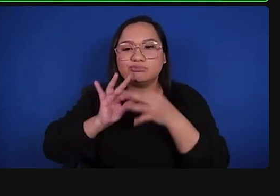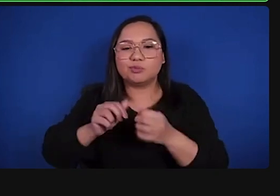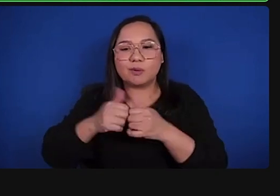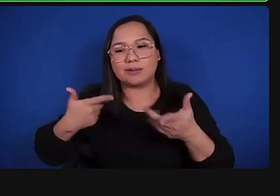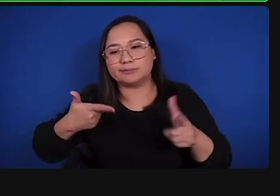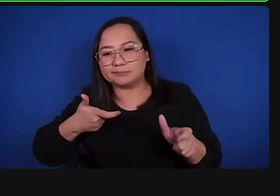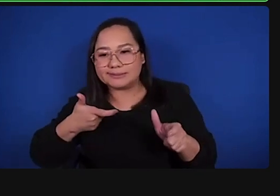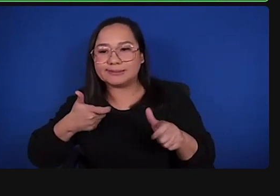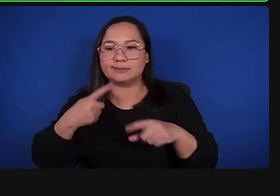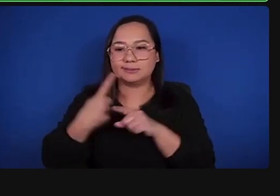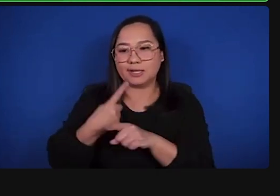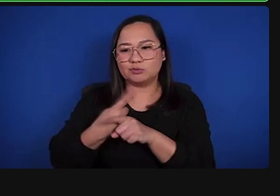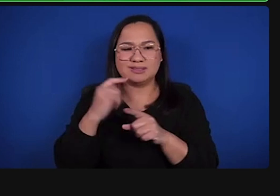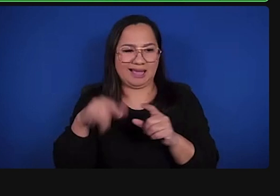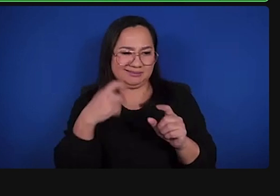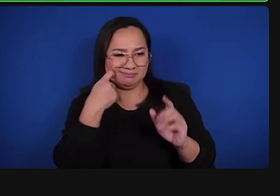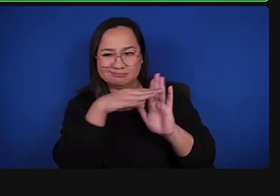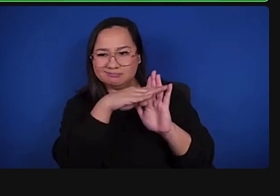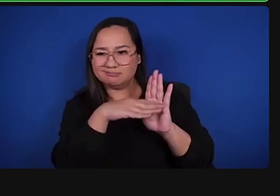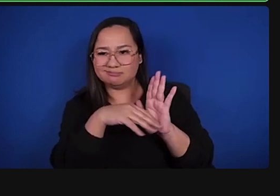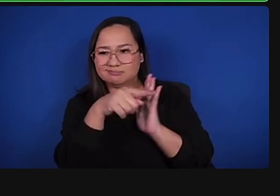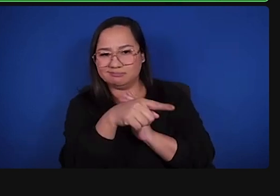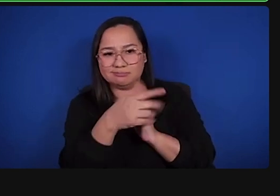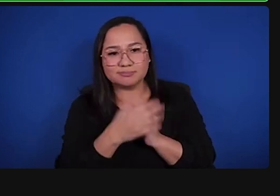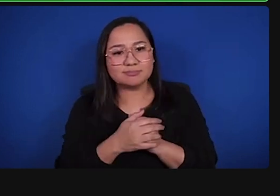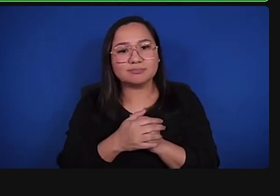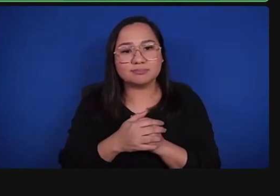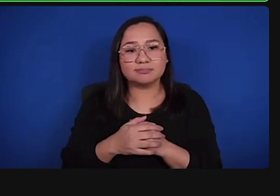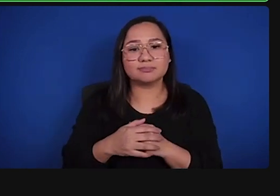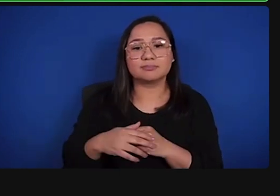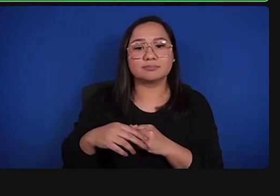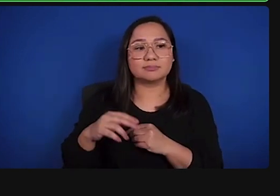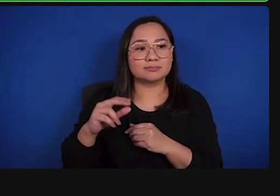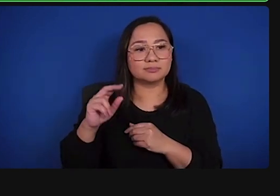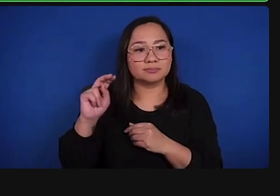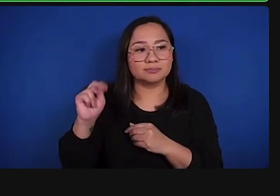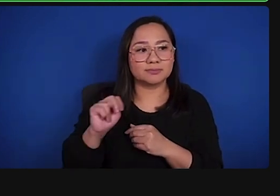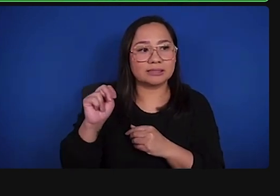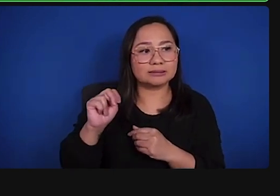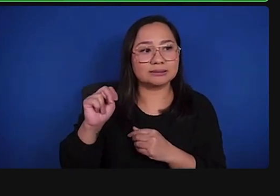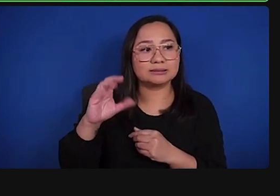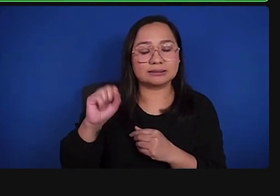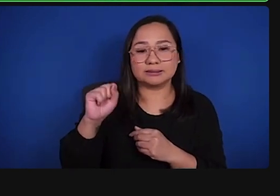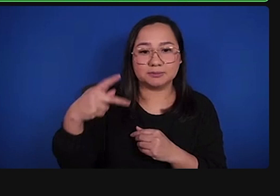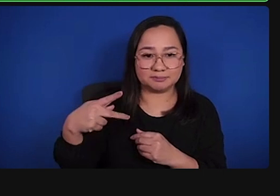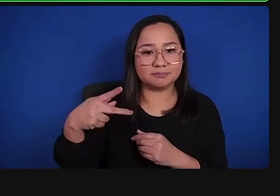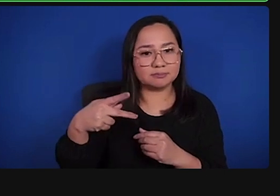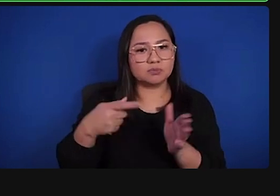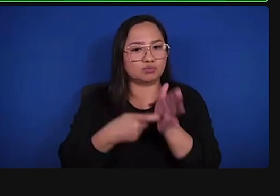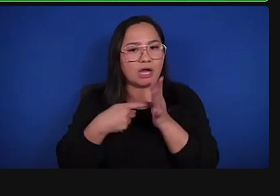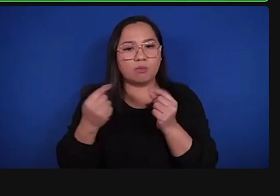NCSP does require providers to be recertified every 4 years, which is very, very important.